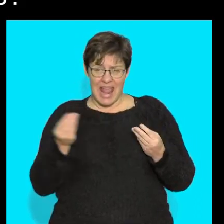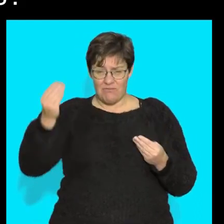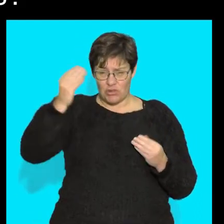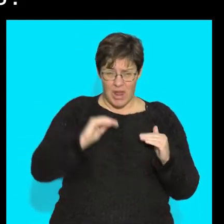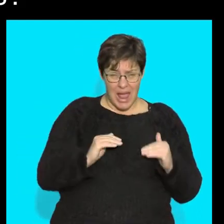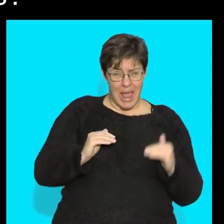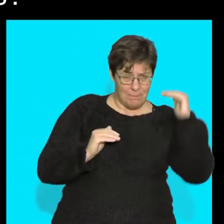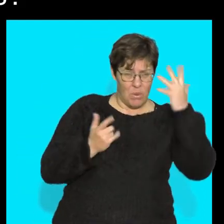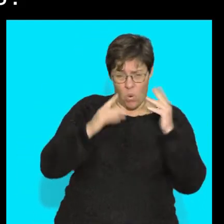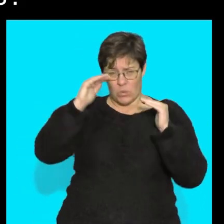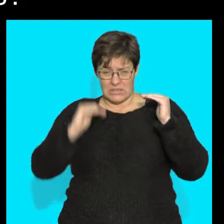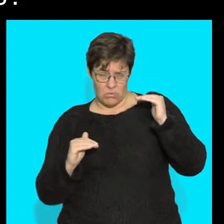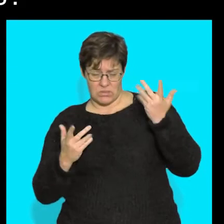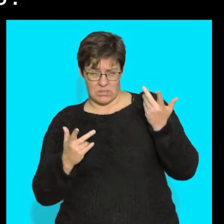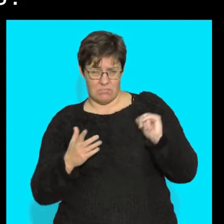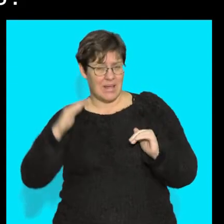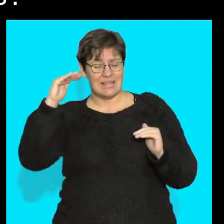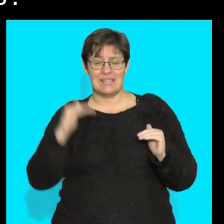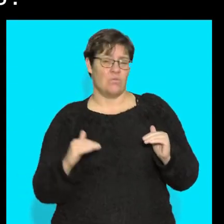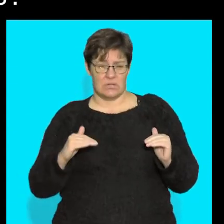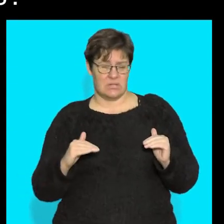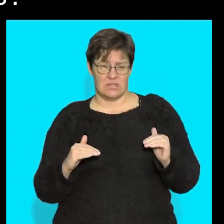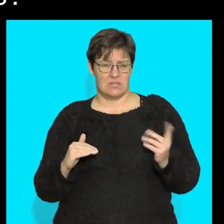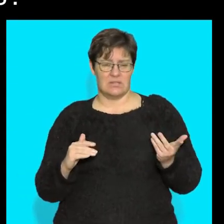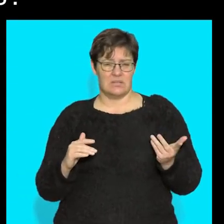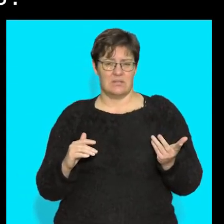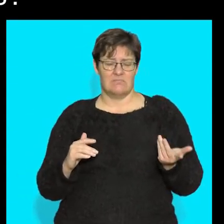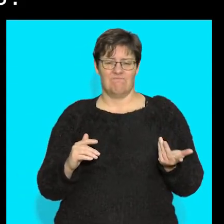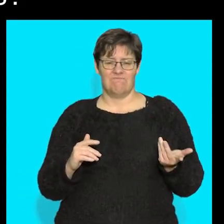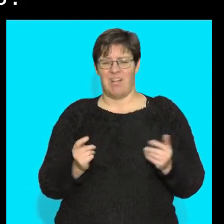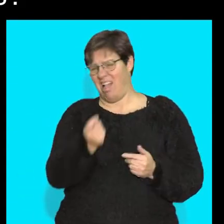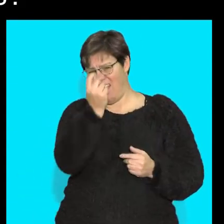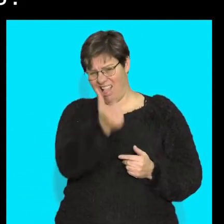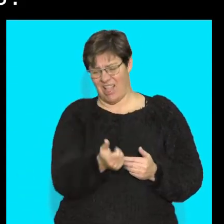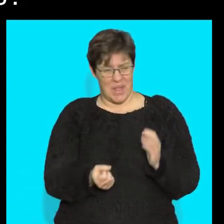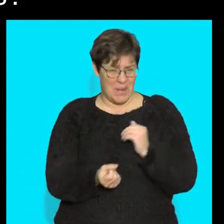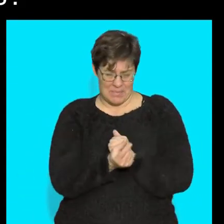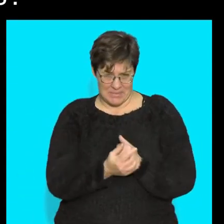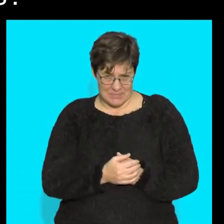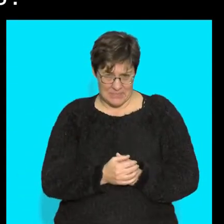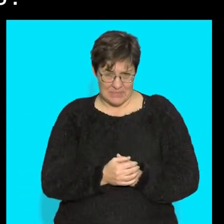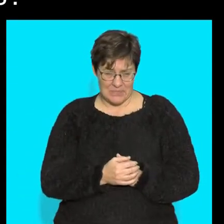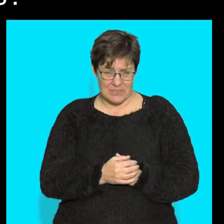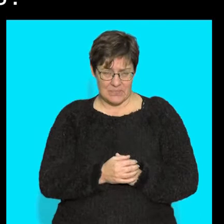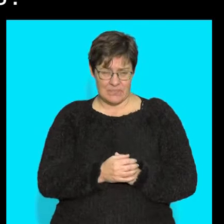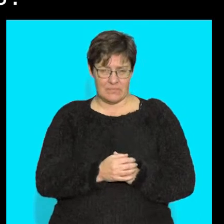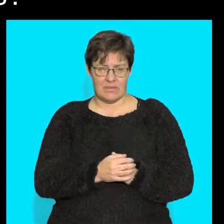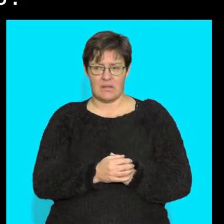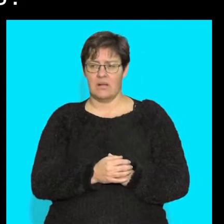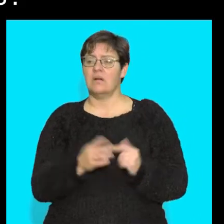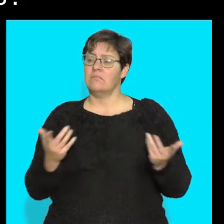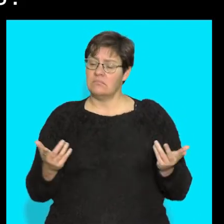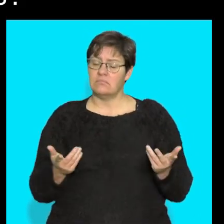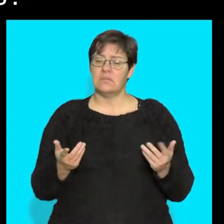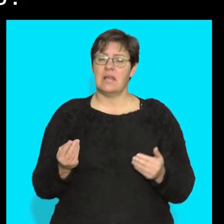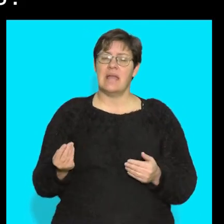up or go down? But going down has always really been a very rare concept. And then also, how